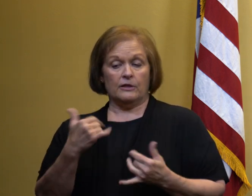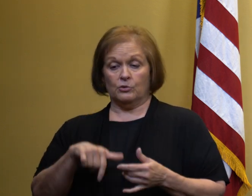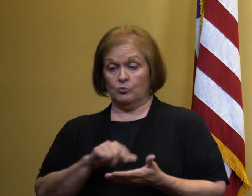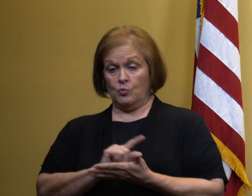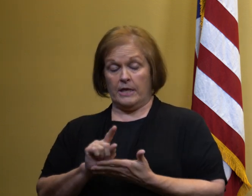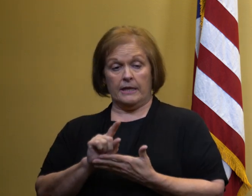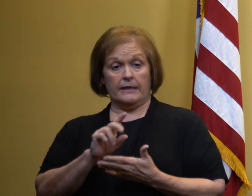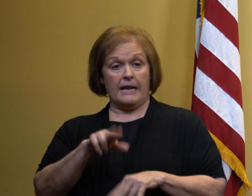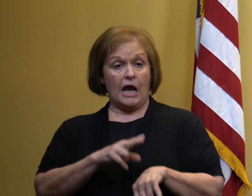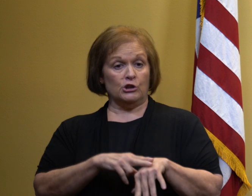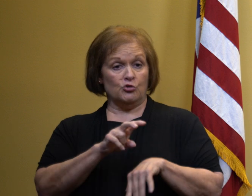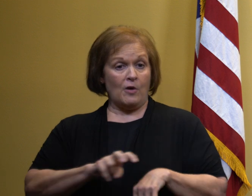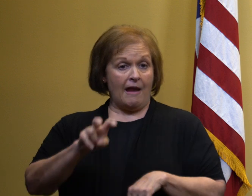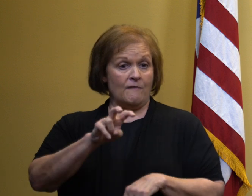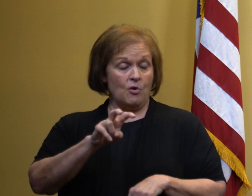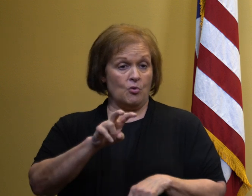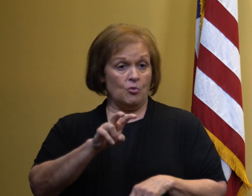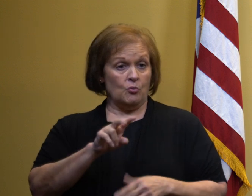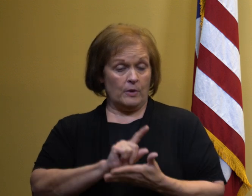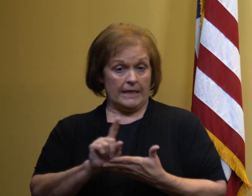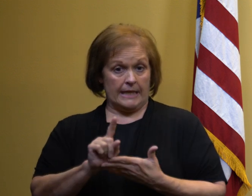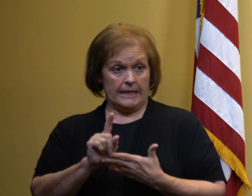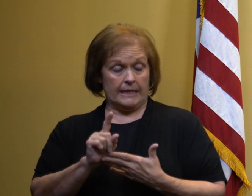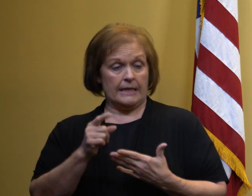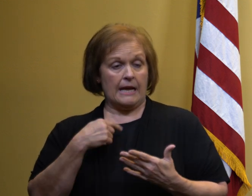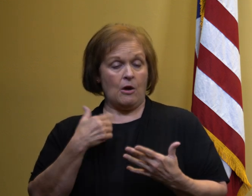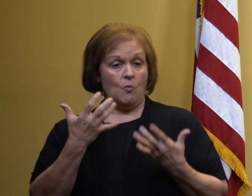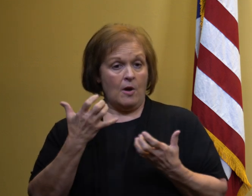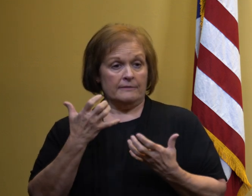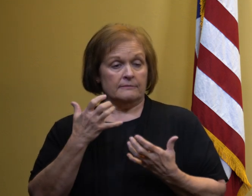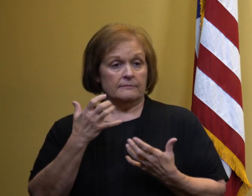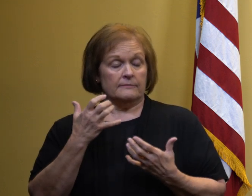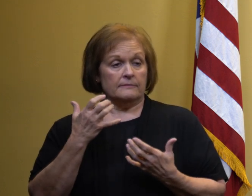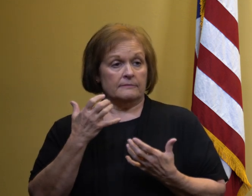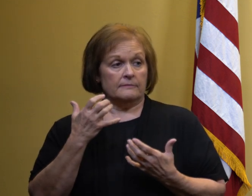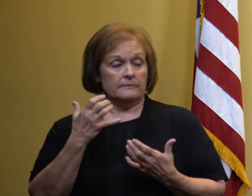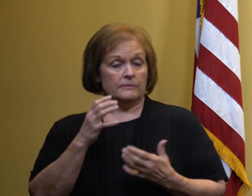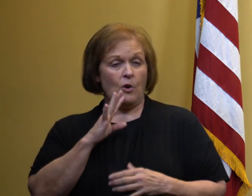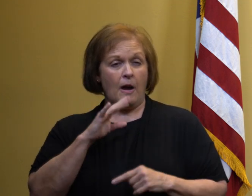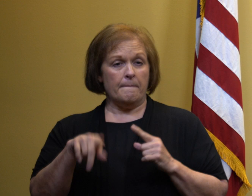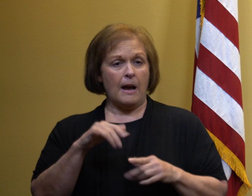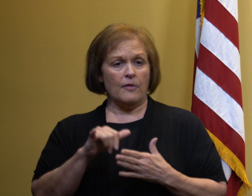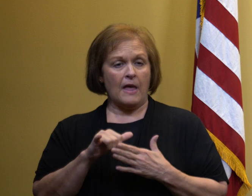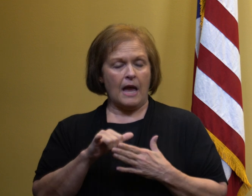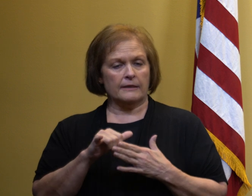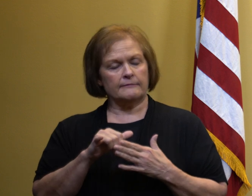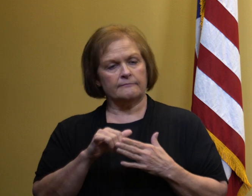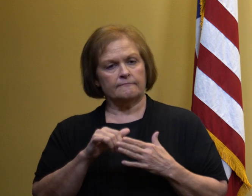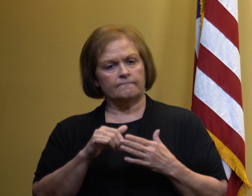Travel and Tourism Week, this week here, I wanted to highlight just a couple of recent